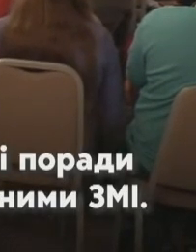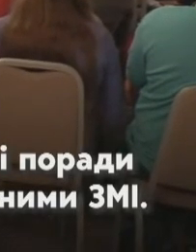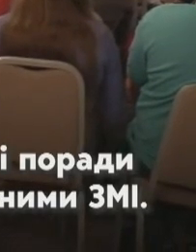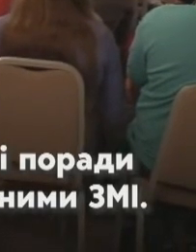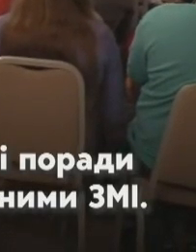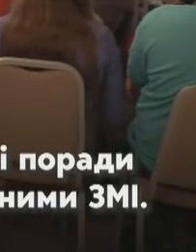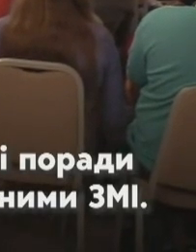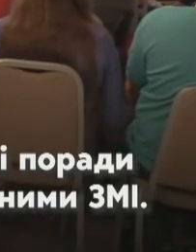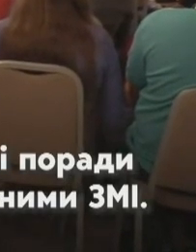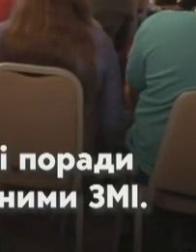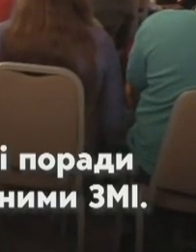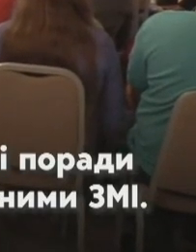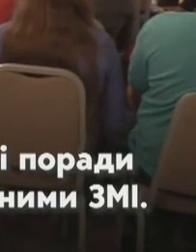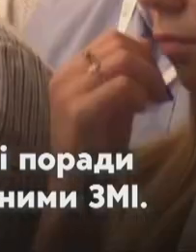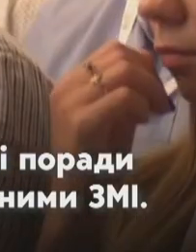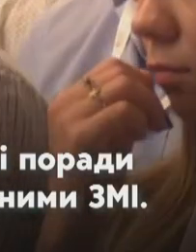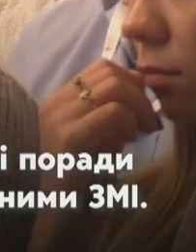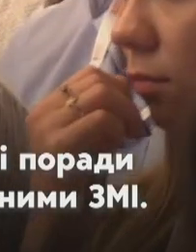foreign